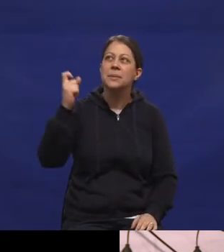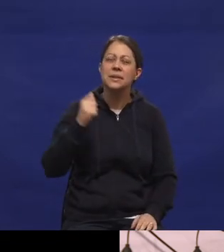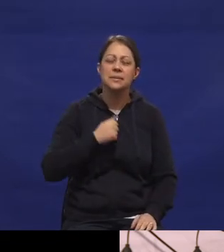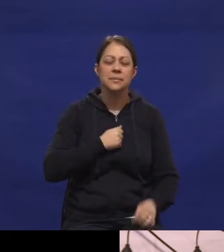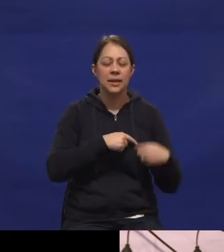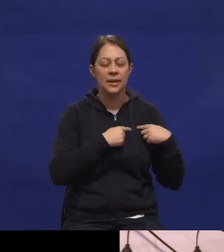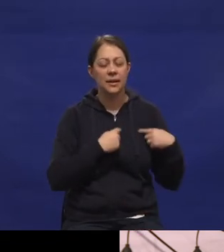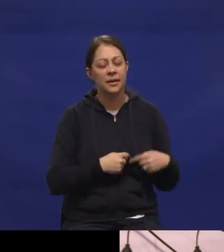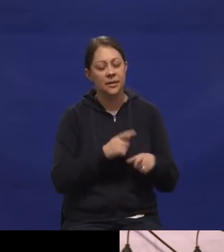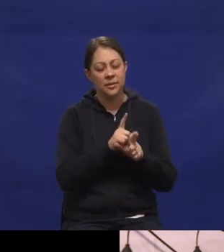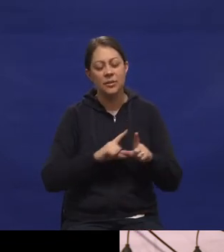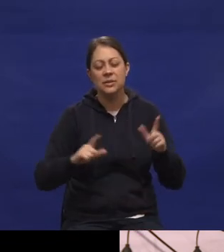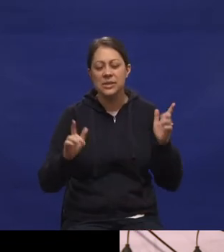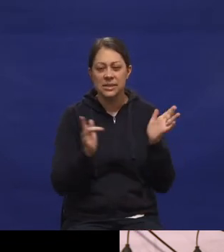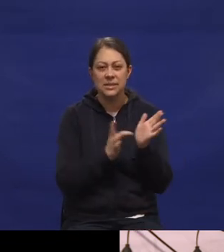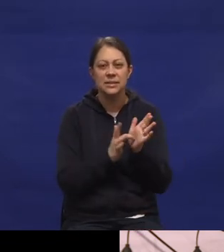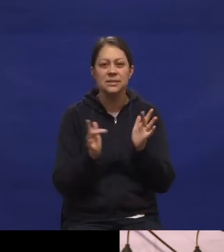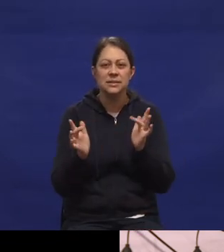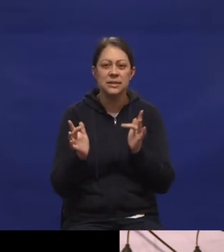my heart, Lord Jesus.